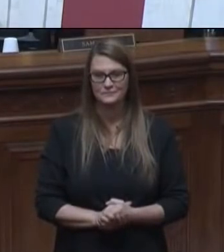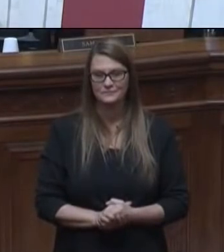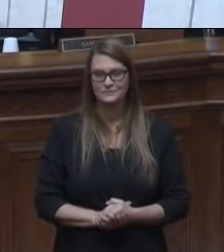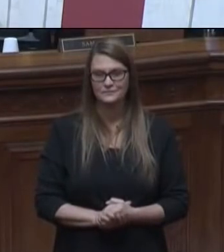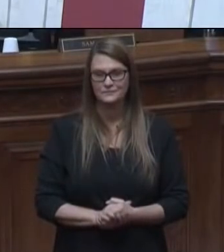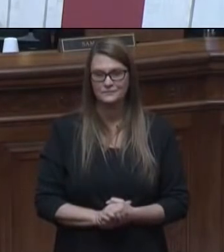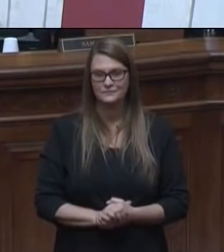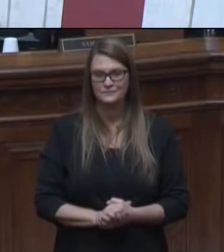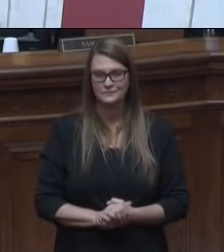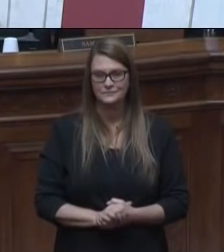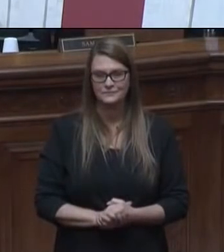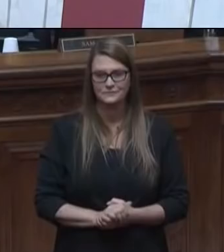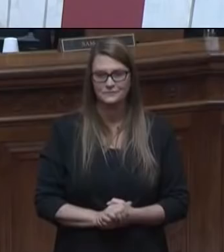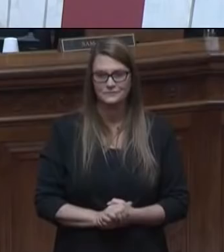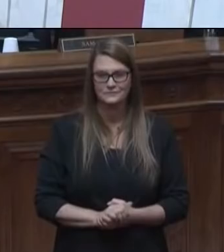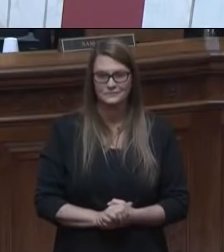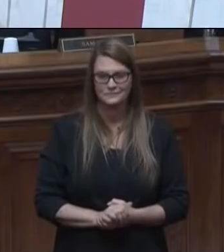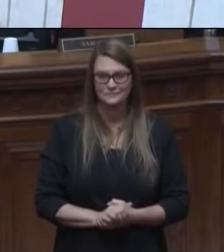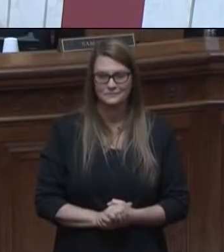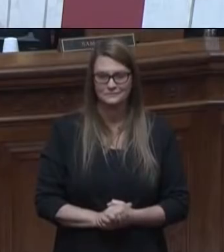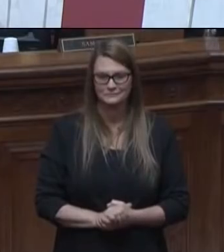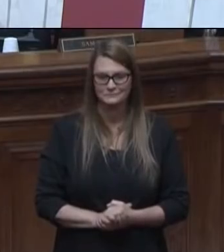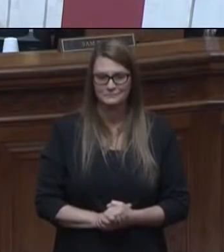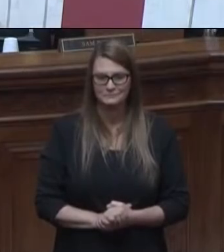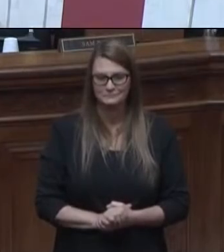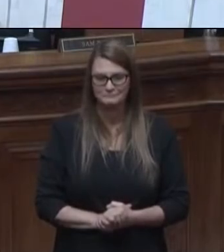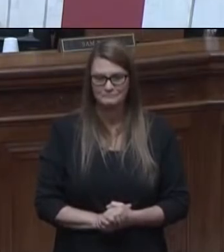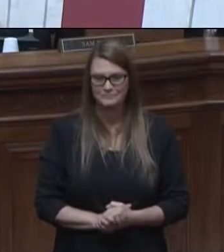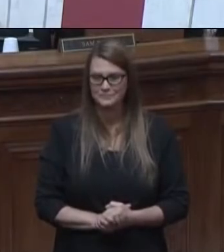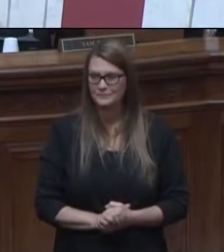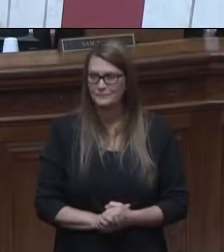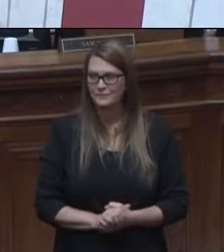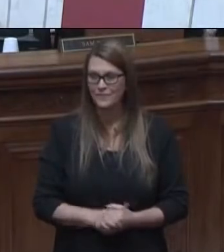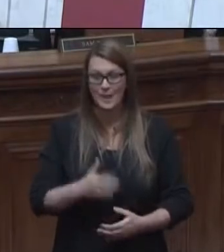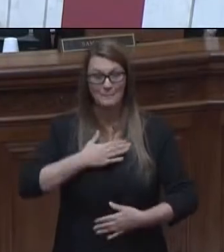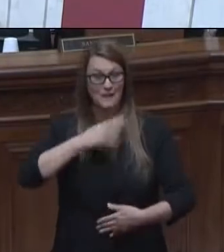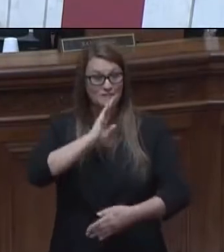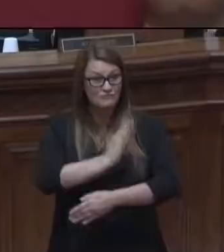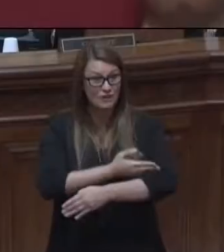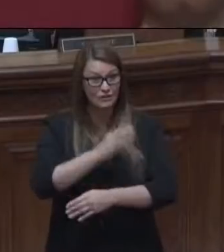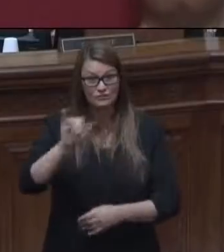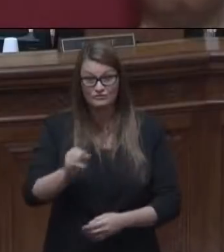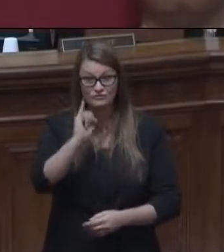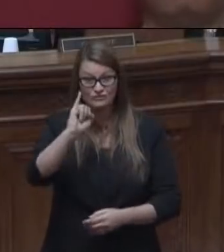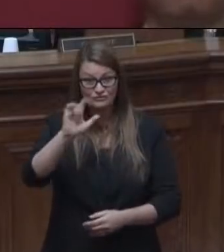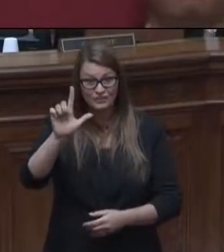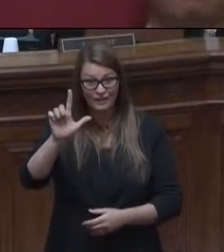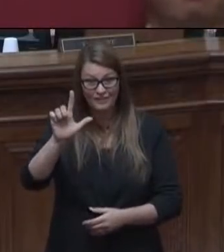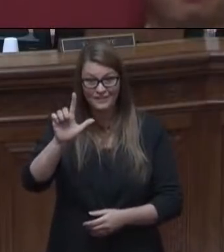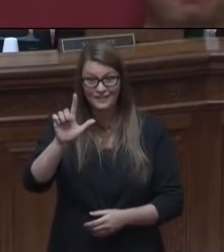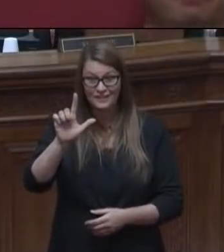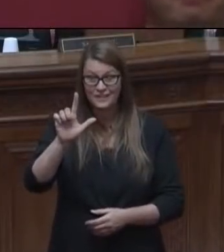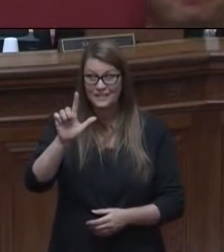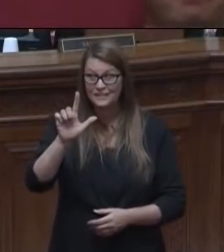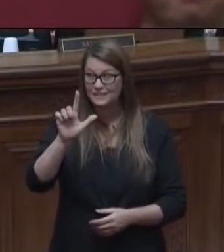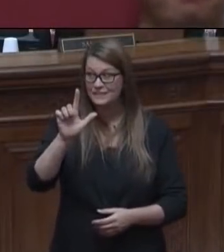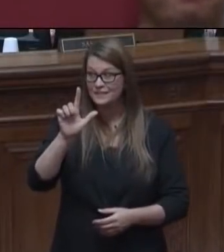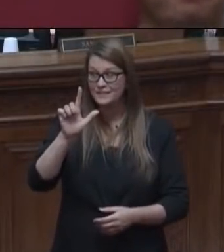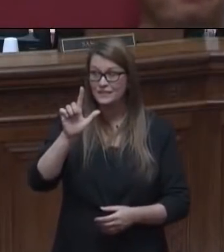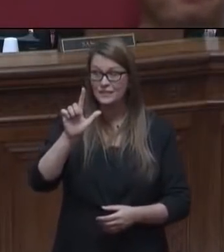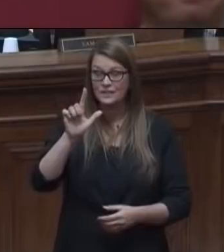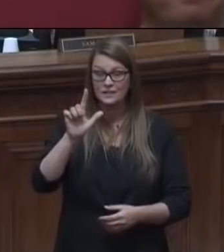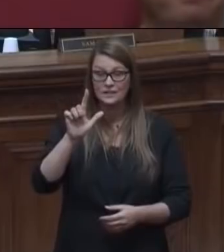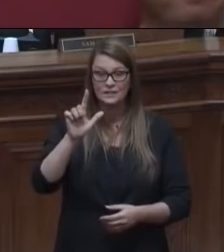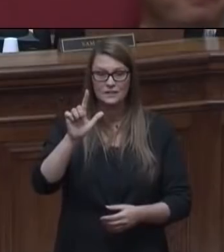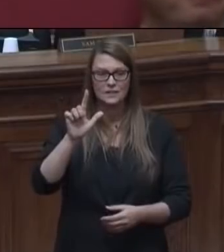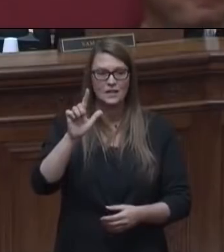I've got my daughter Jill. She's out of the time where she can't